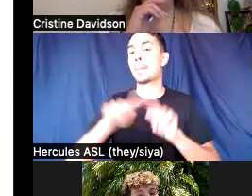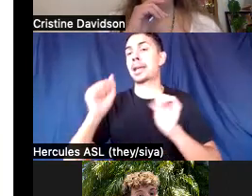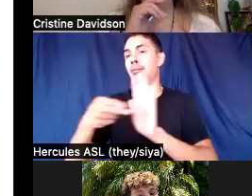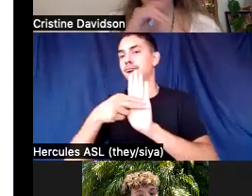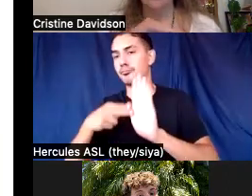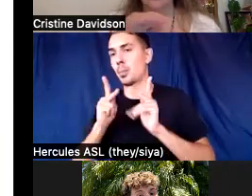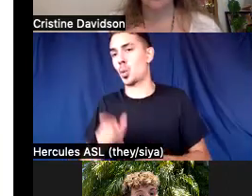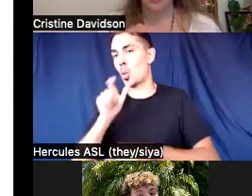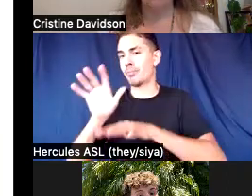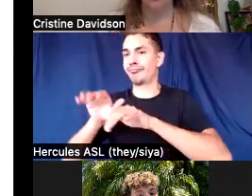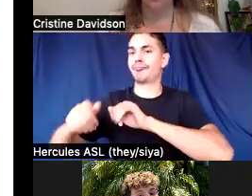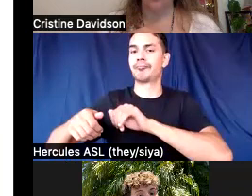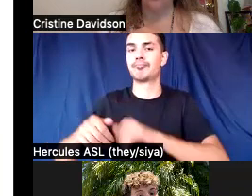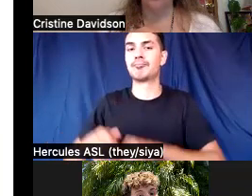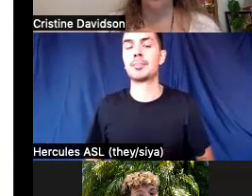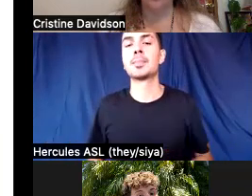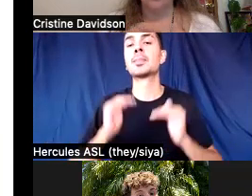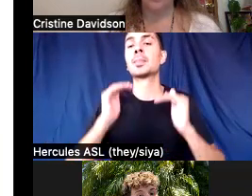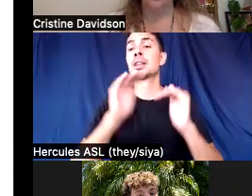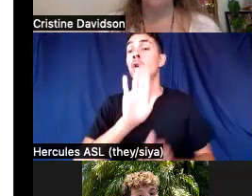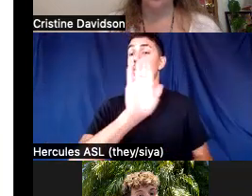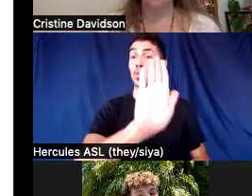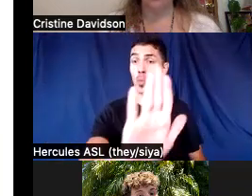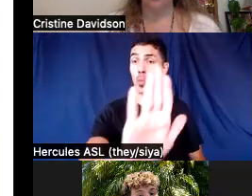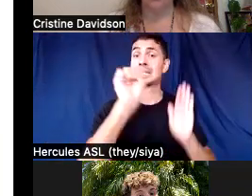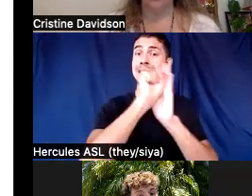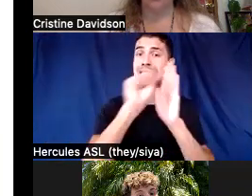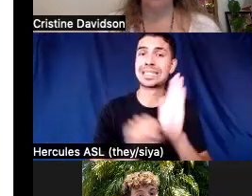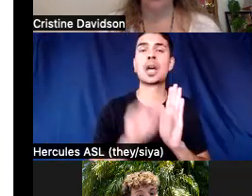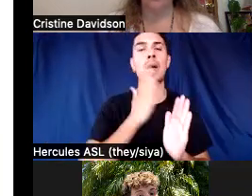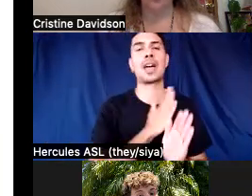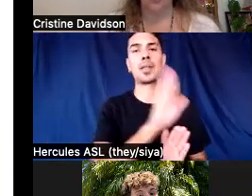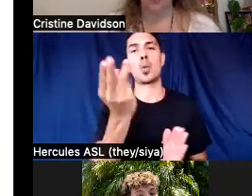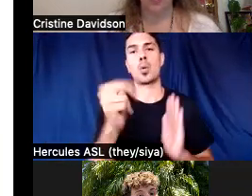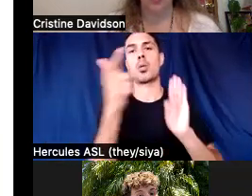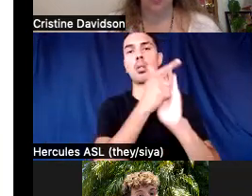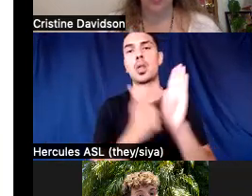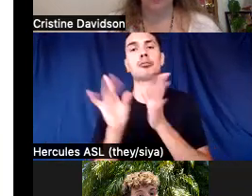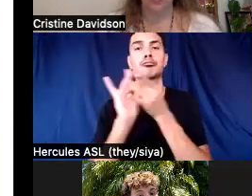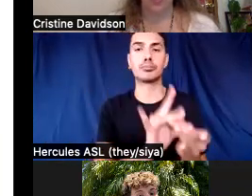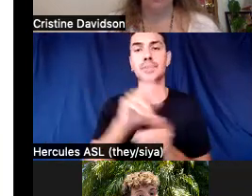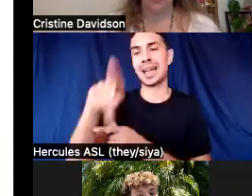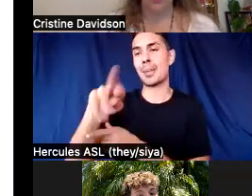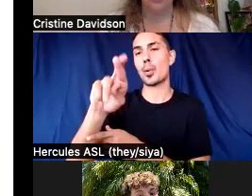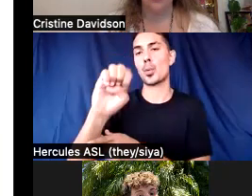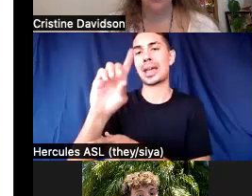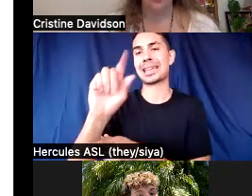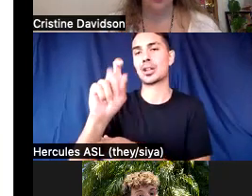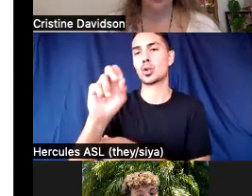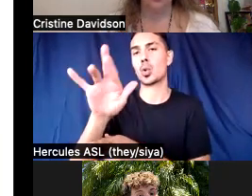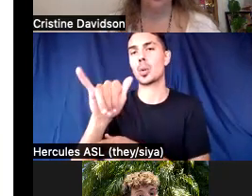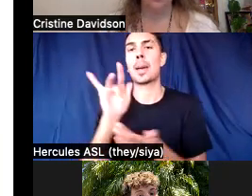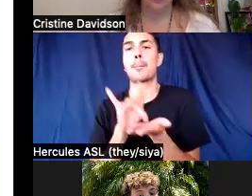So your state is going to have your own sort of statutes around predatory offenders. I know in Minnesota, there's been a lot of